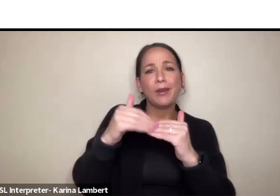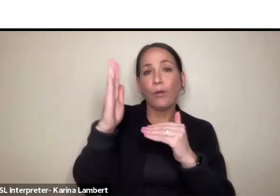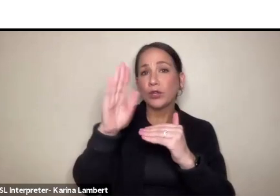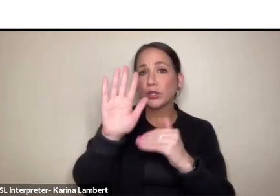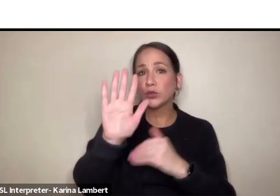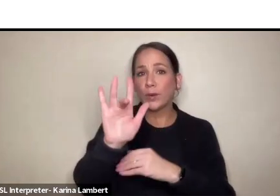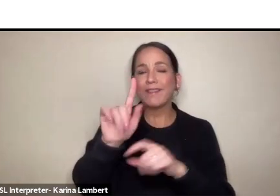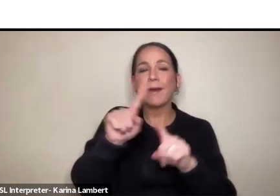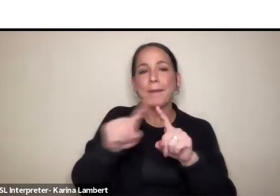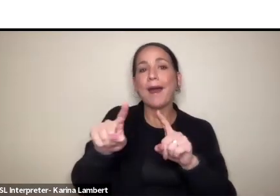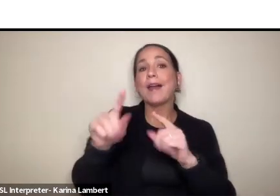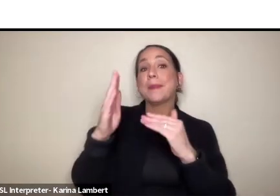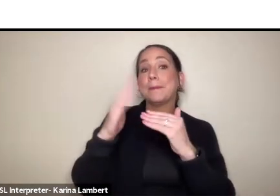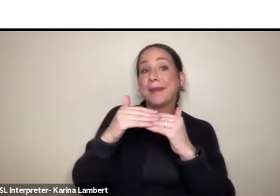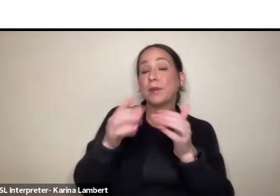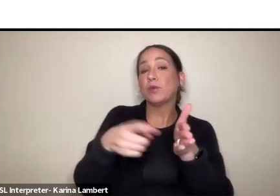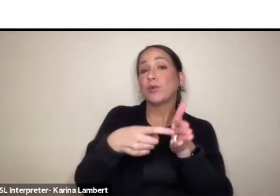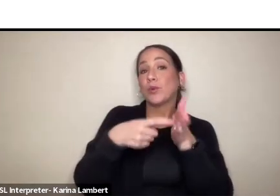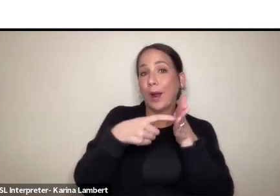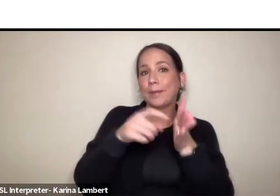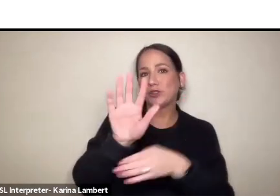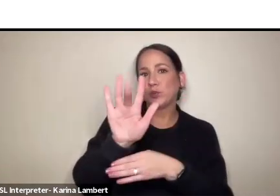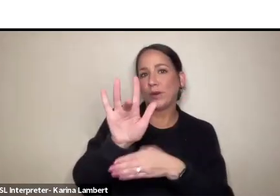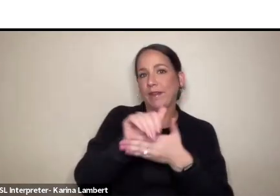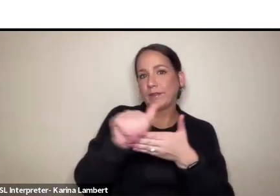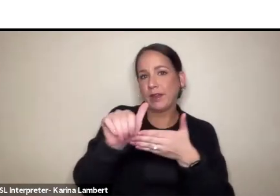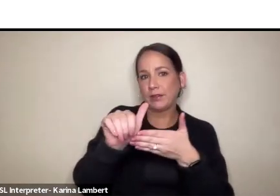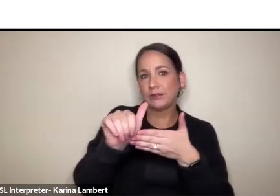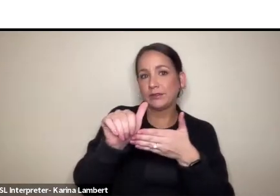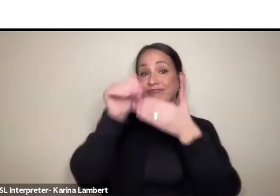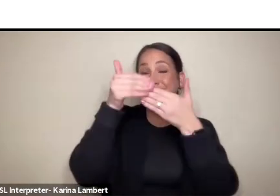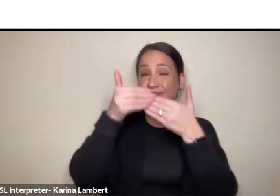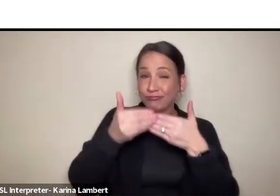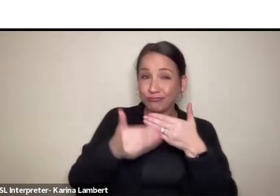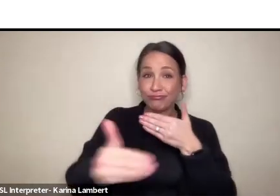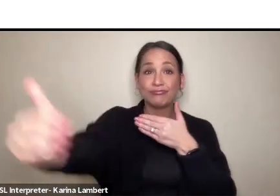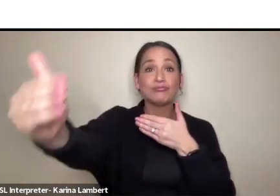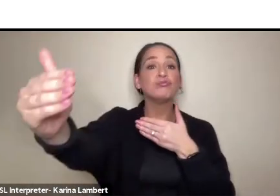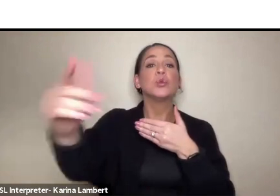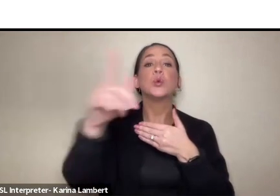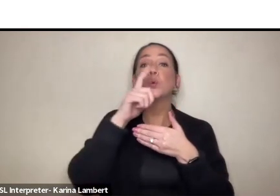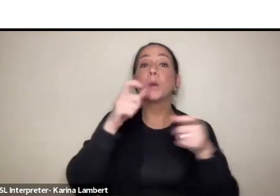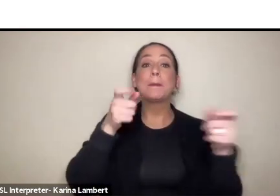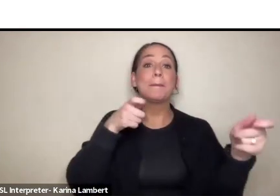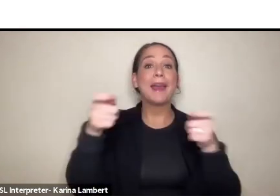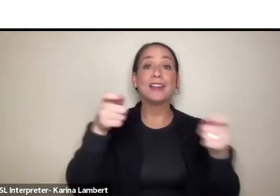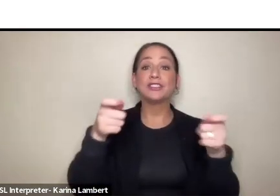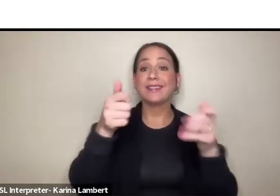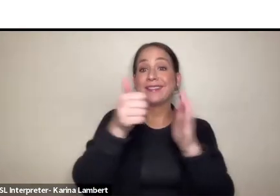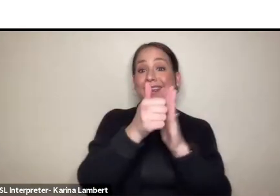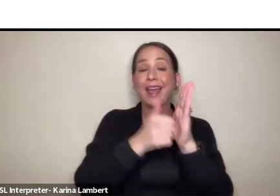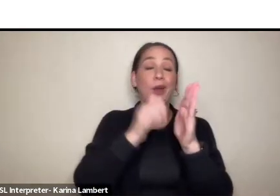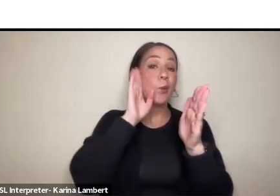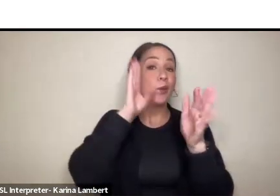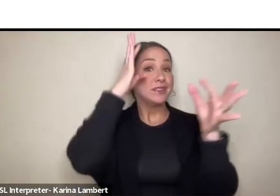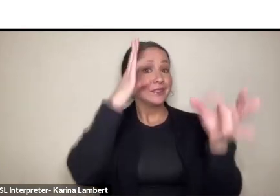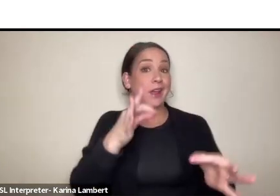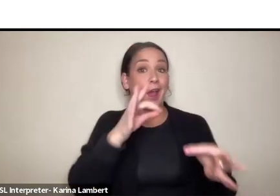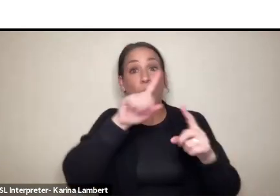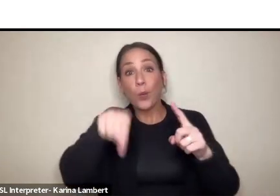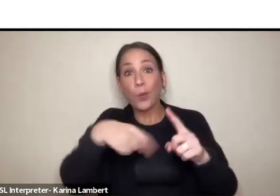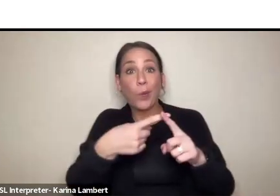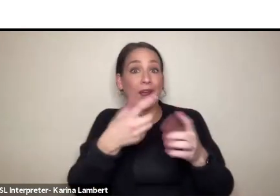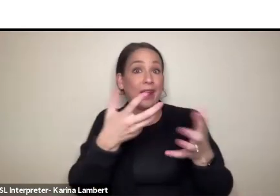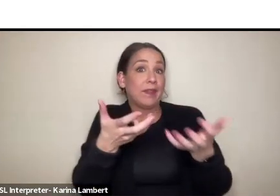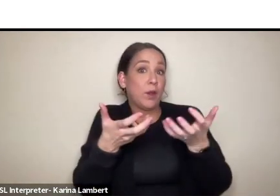the account is $25. From that point on, whoever's managing that account is going to decide when they want to make the